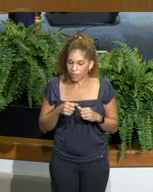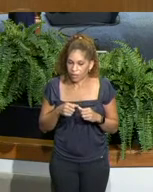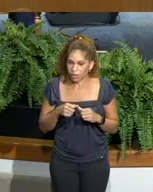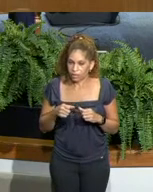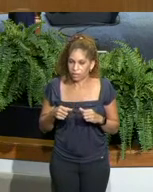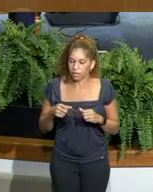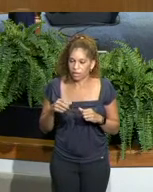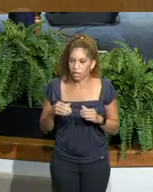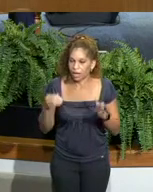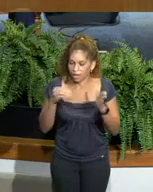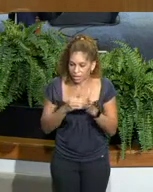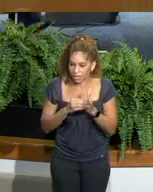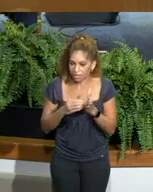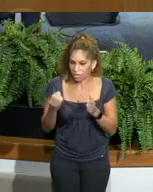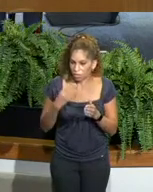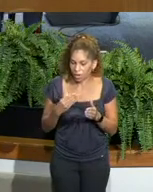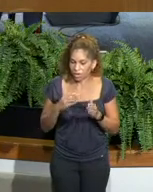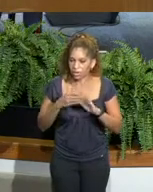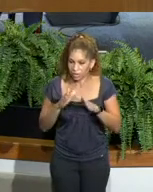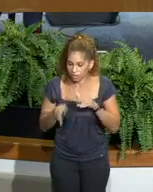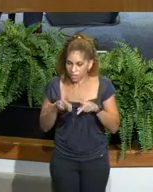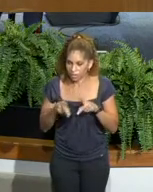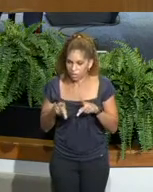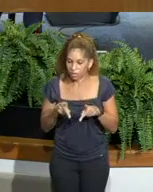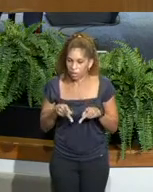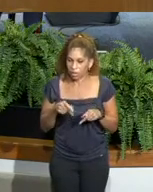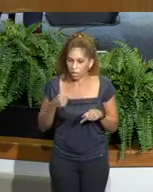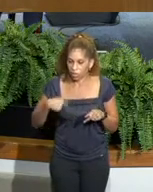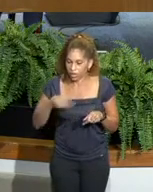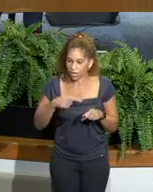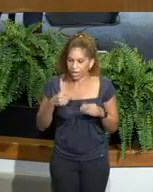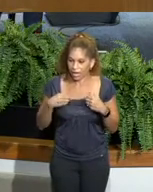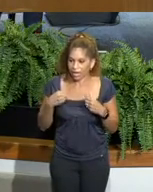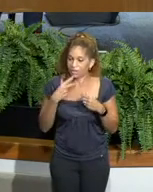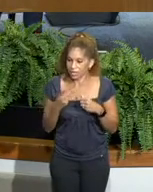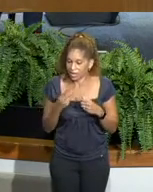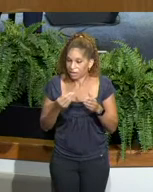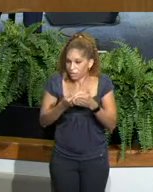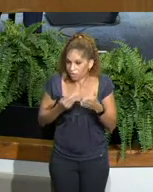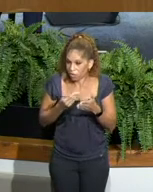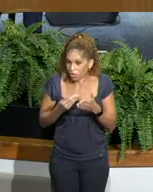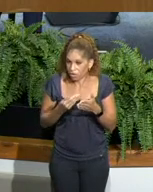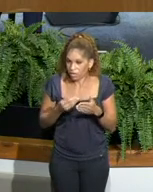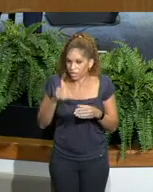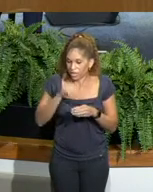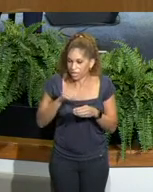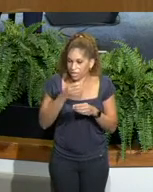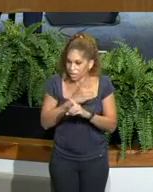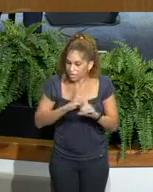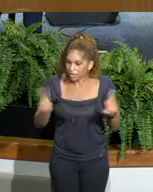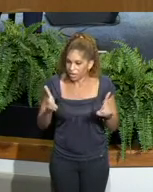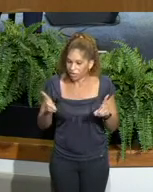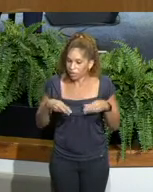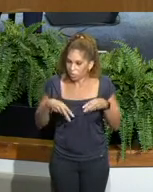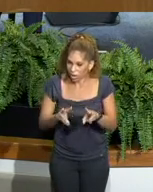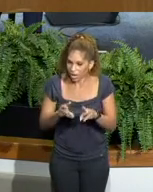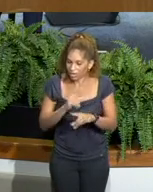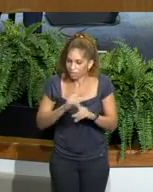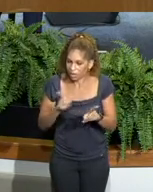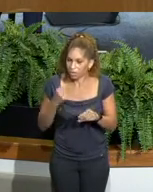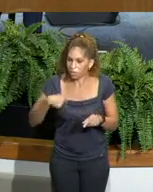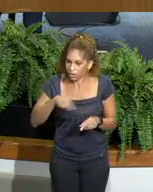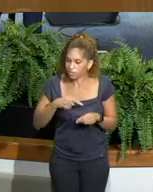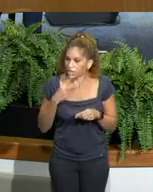organization versus the white citizens council. Yes, we have seen it before in different forms, but we have seen it